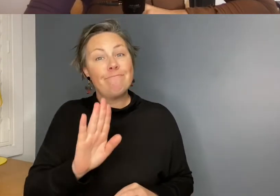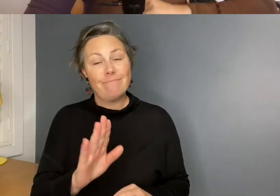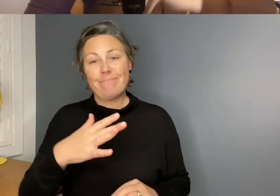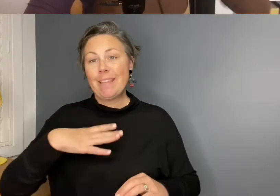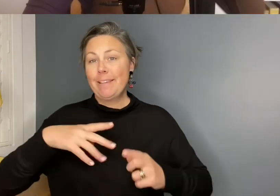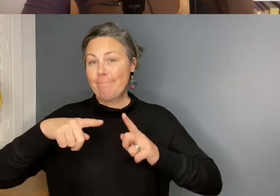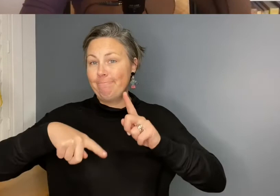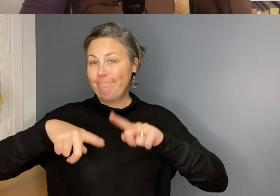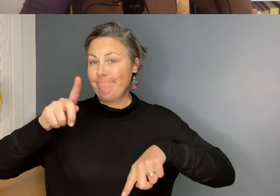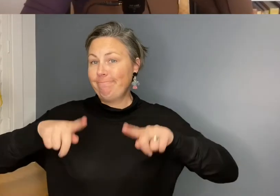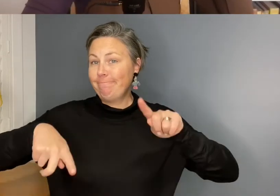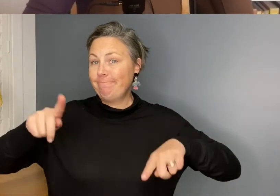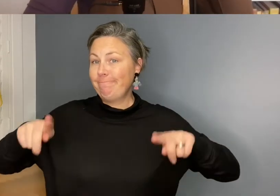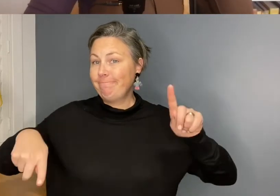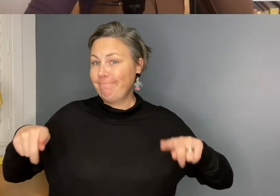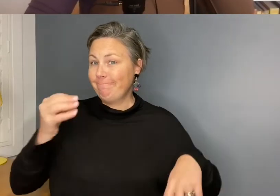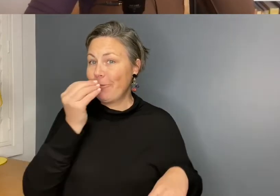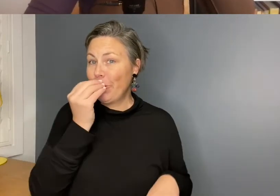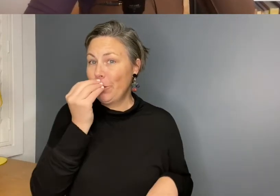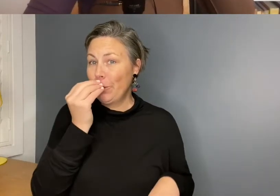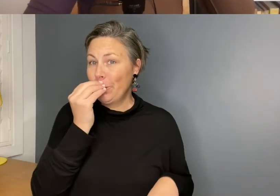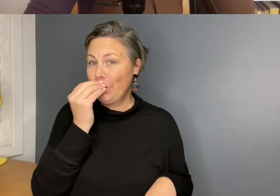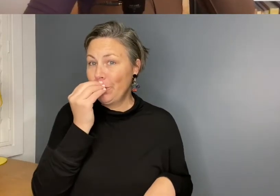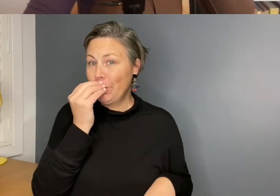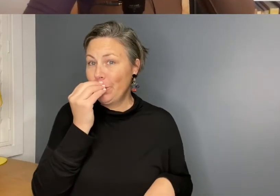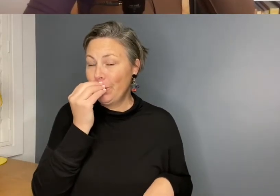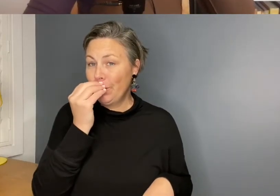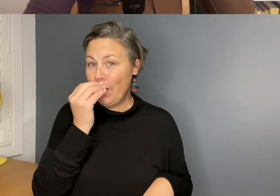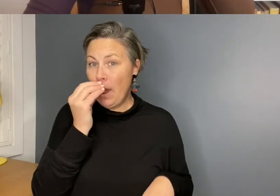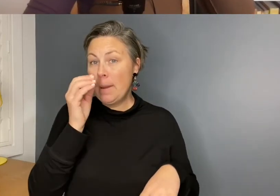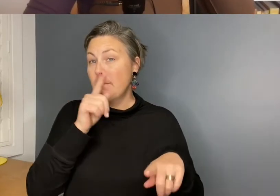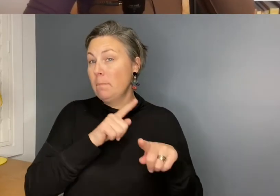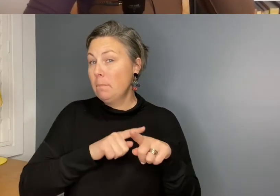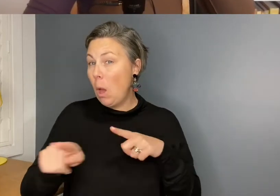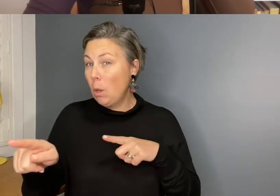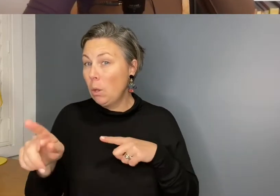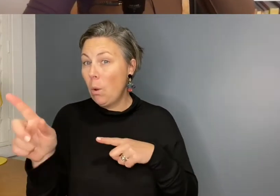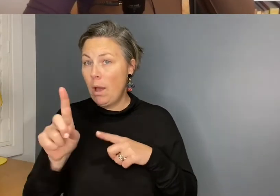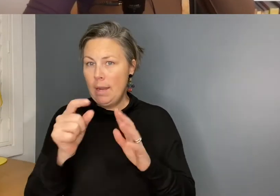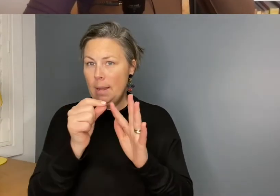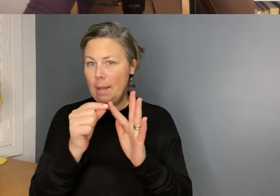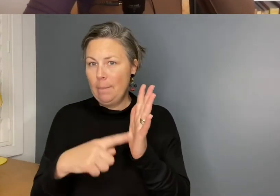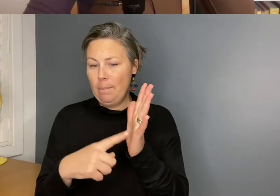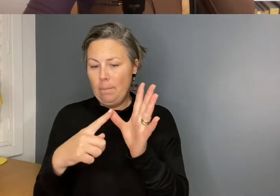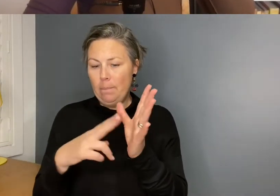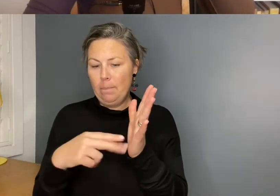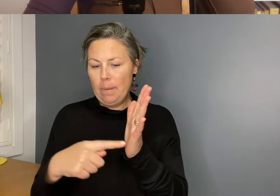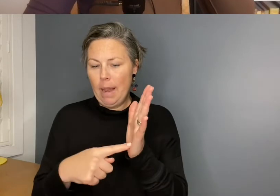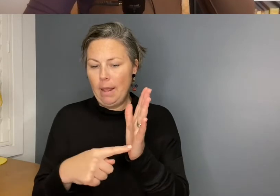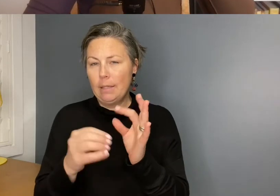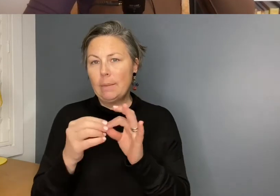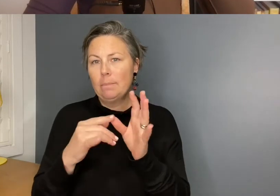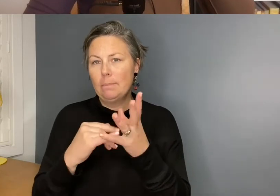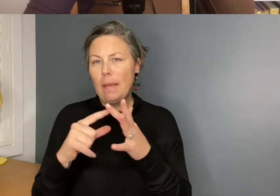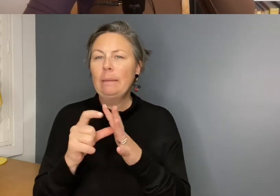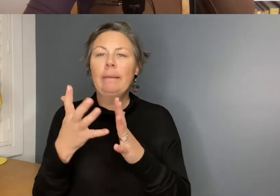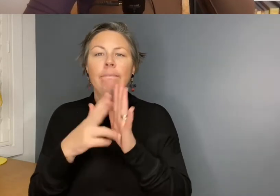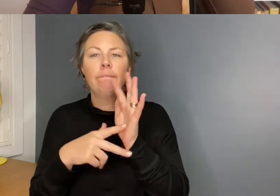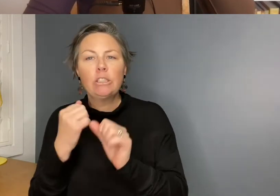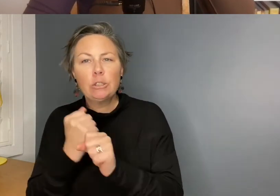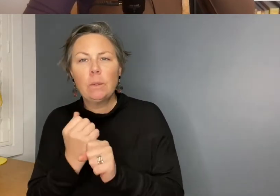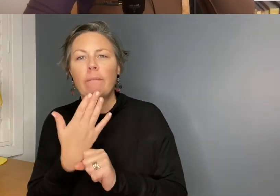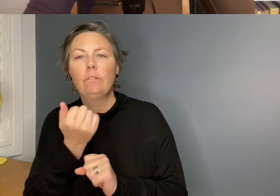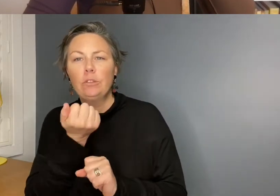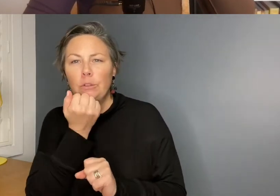like diversity, and it looks largely plant-based. I mean, you can find people to argue with you till the cows come